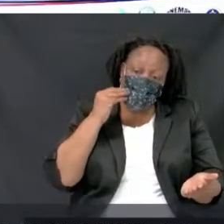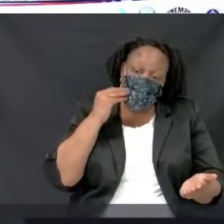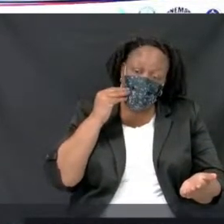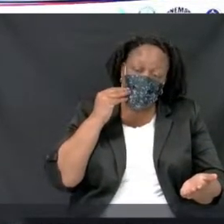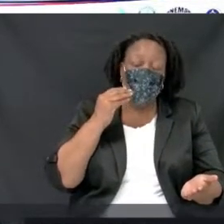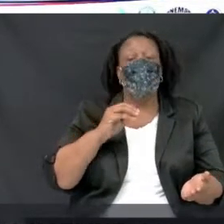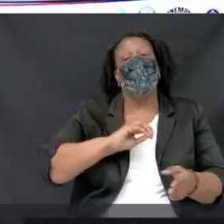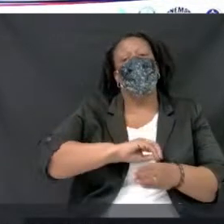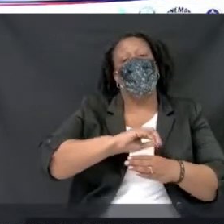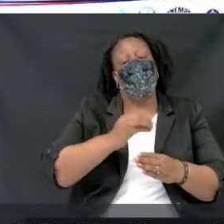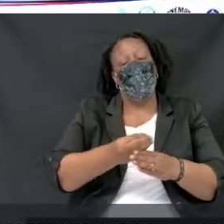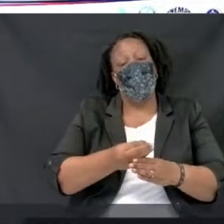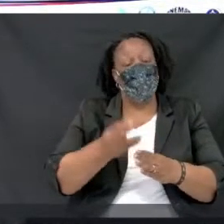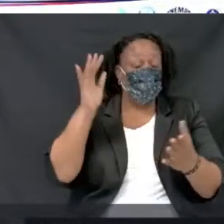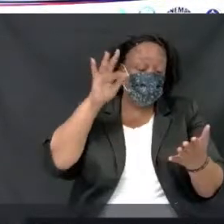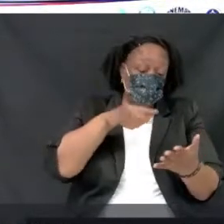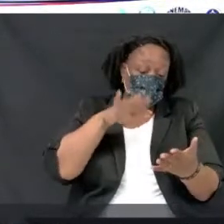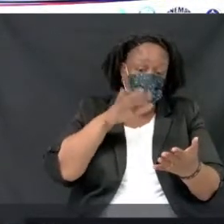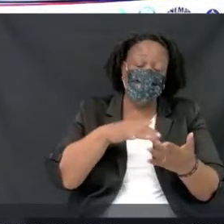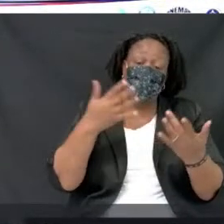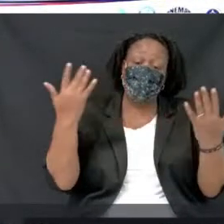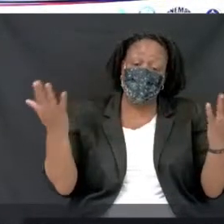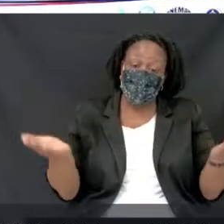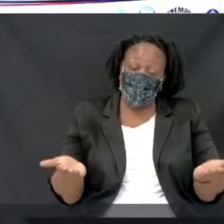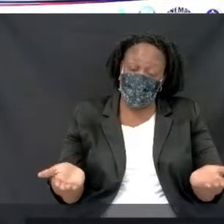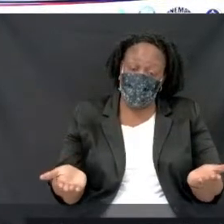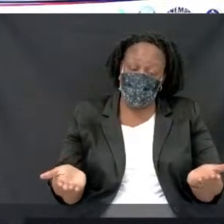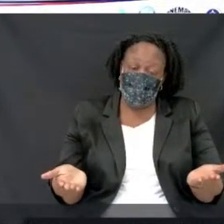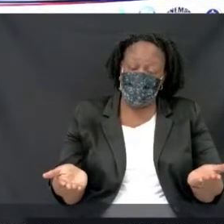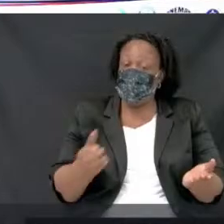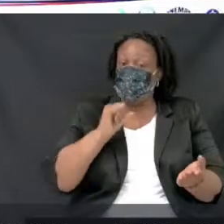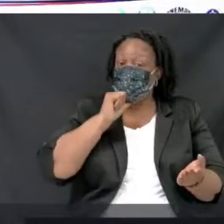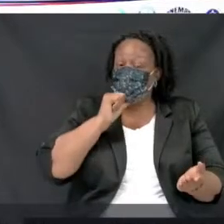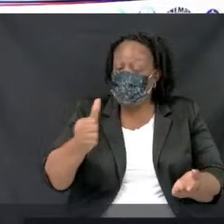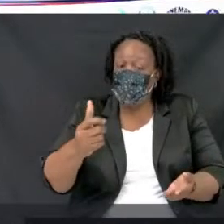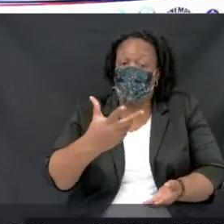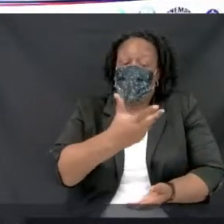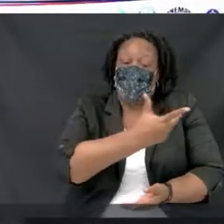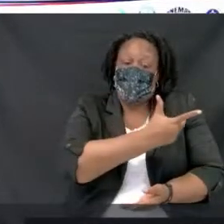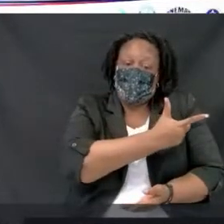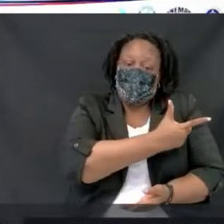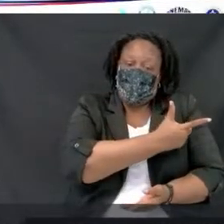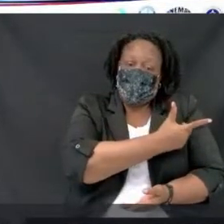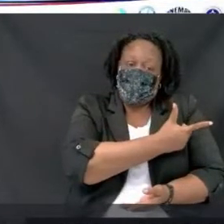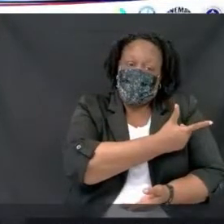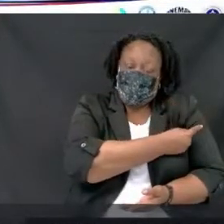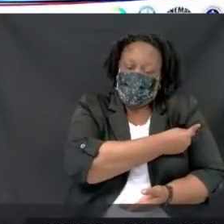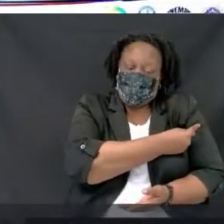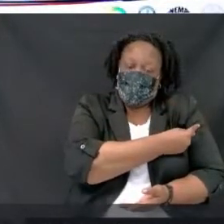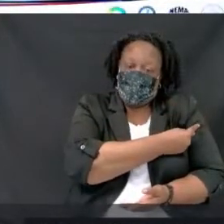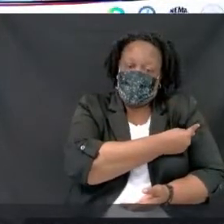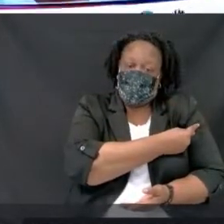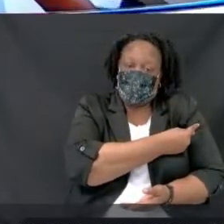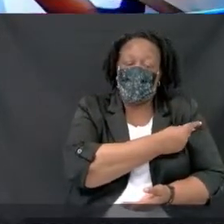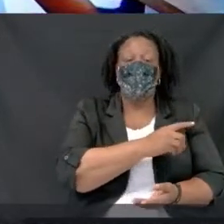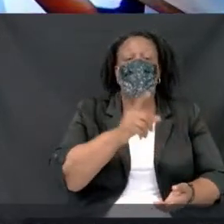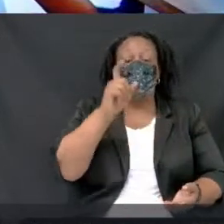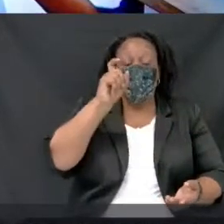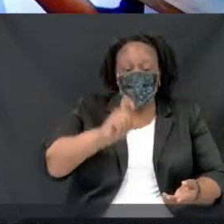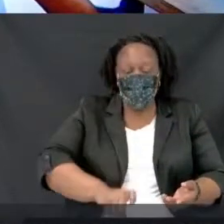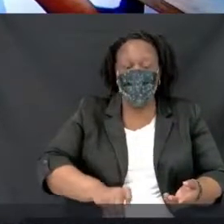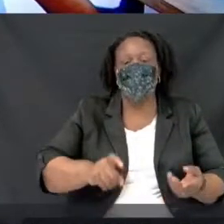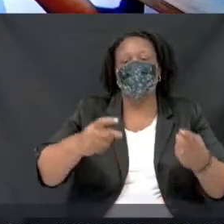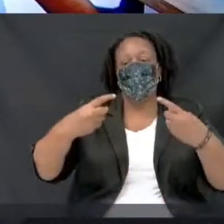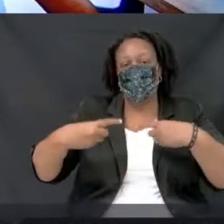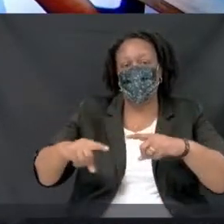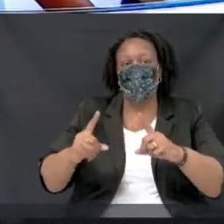visa, then you will have to quarantine for 10 days, 10 or 9 days thereabout. That's